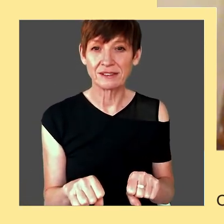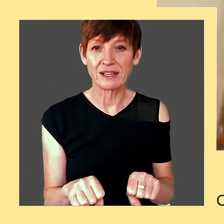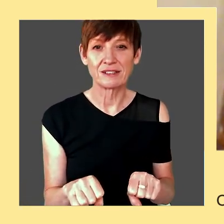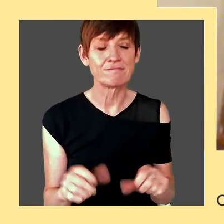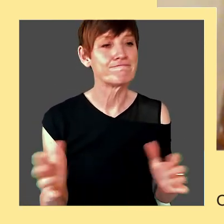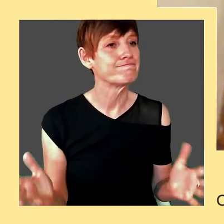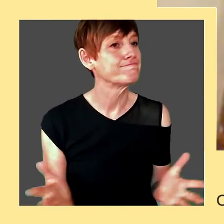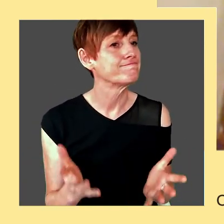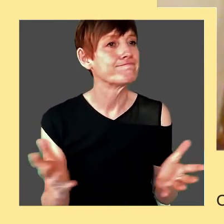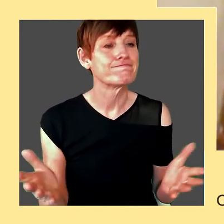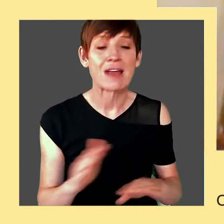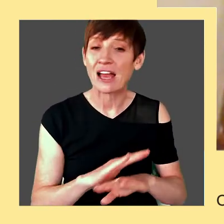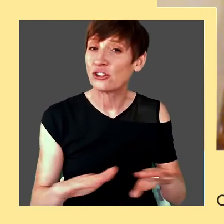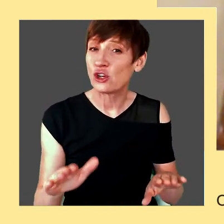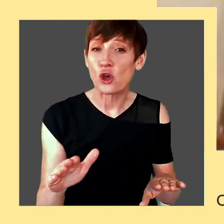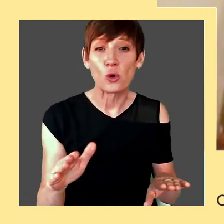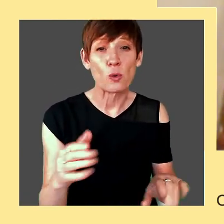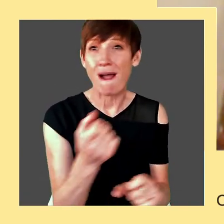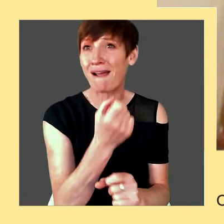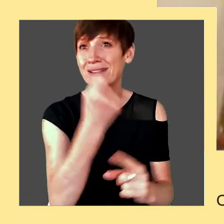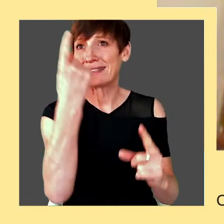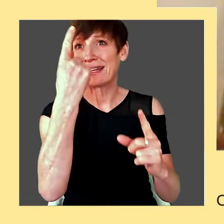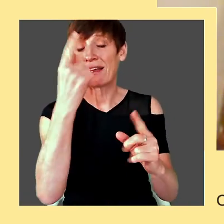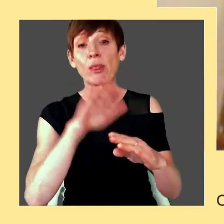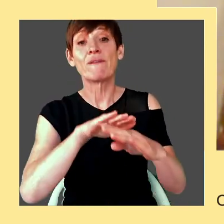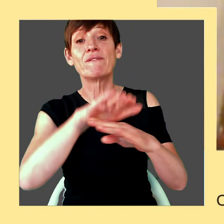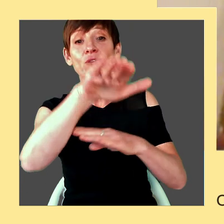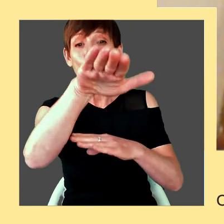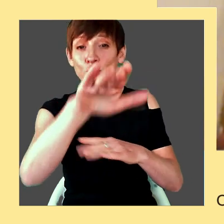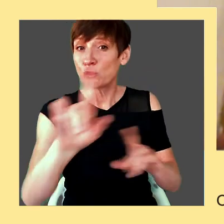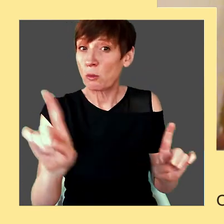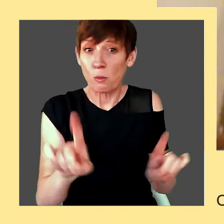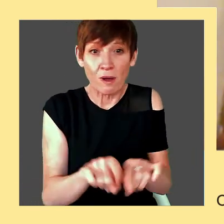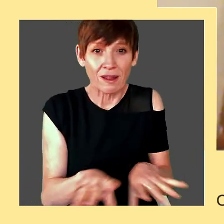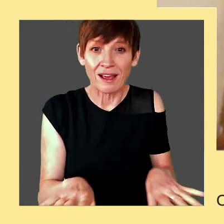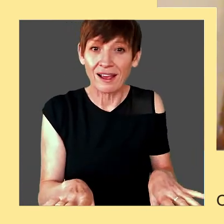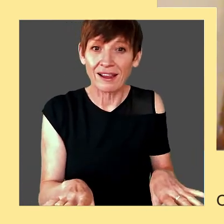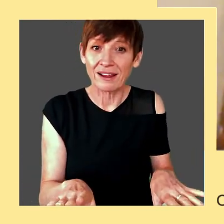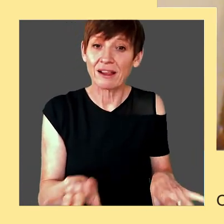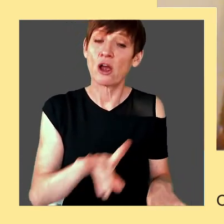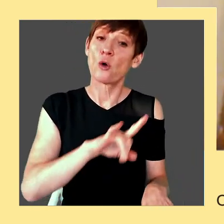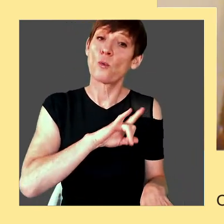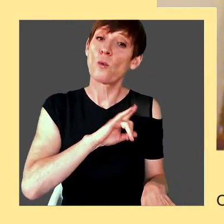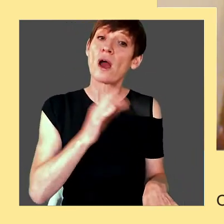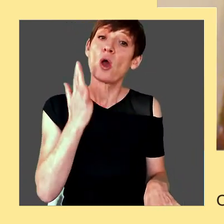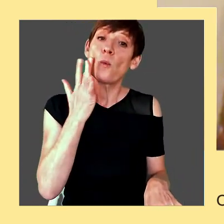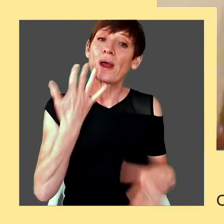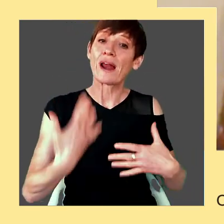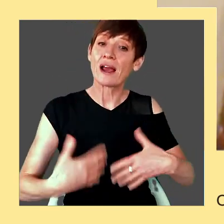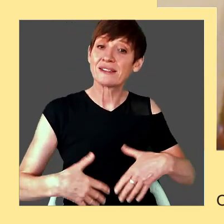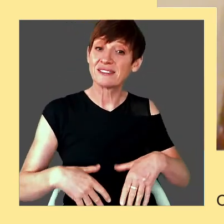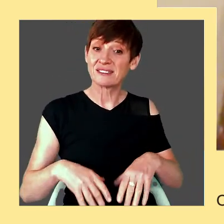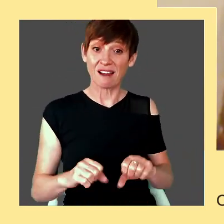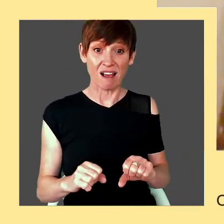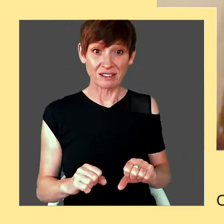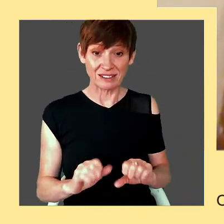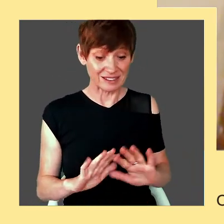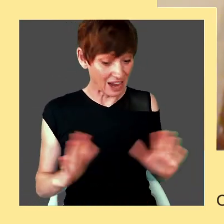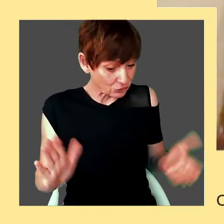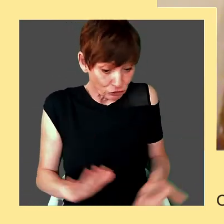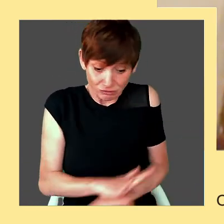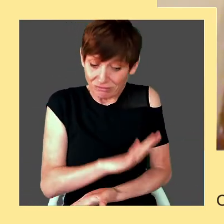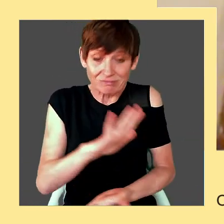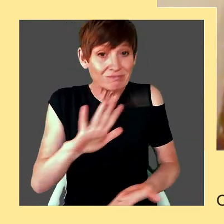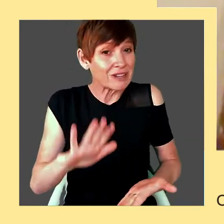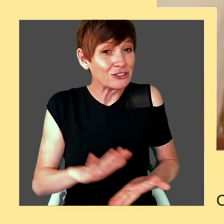any idea about the future, what is gonna be happen. Because when I started, I start feeling enjoying that things.